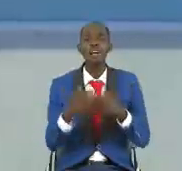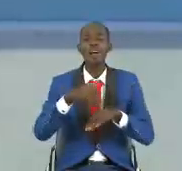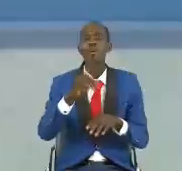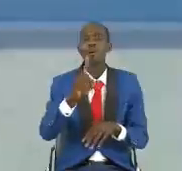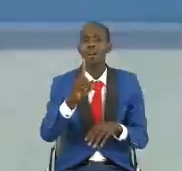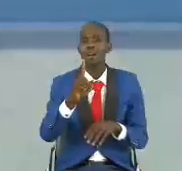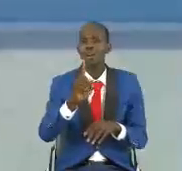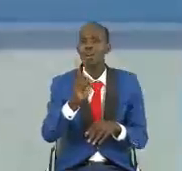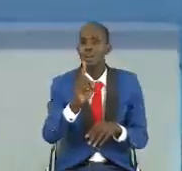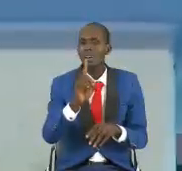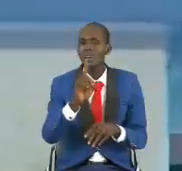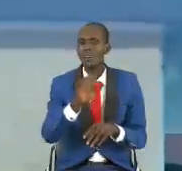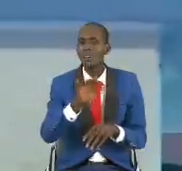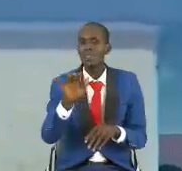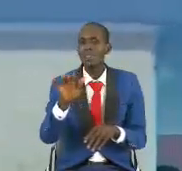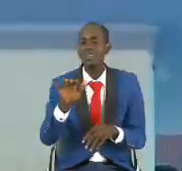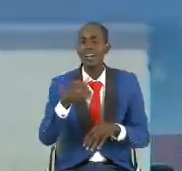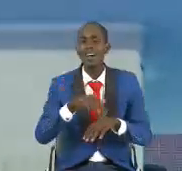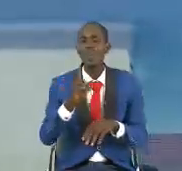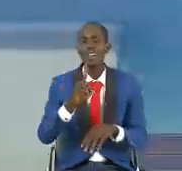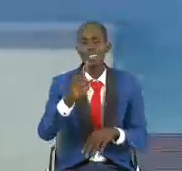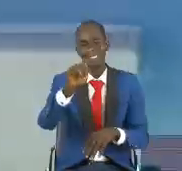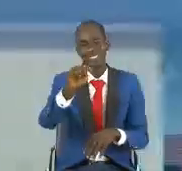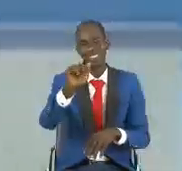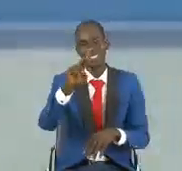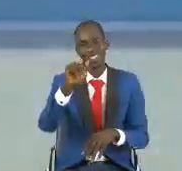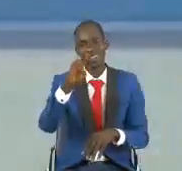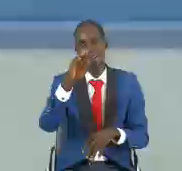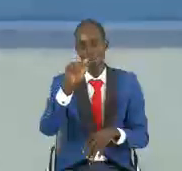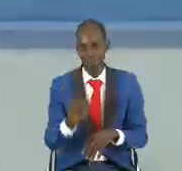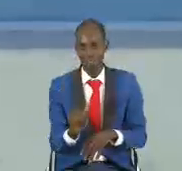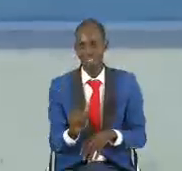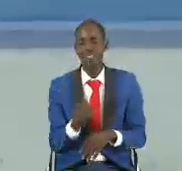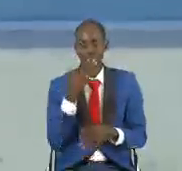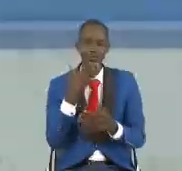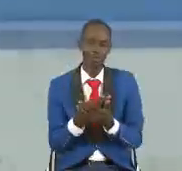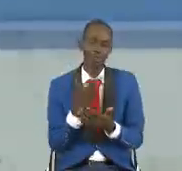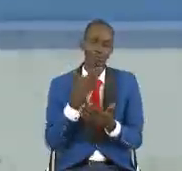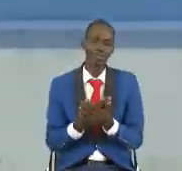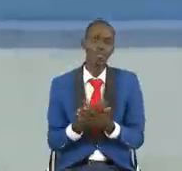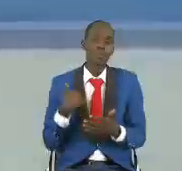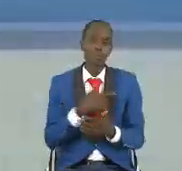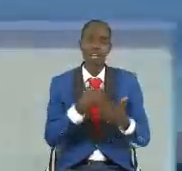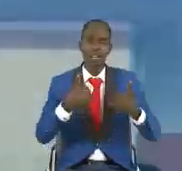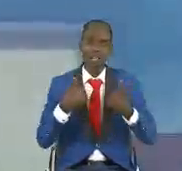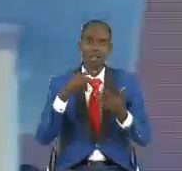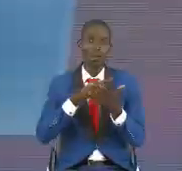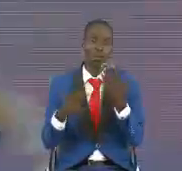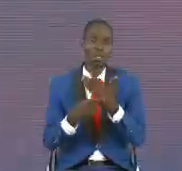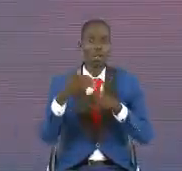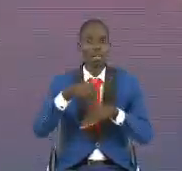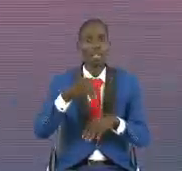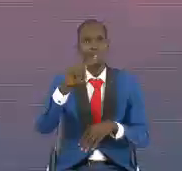Good history students, you know the history. We had the crusade in Taraba. Many